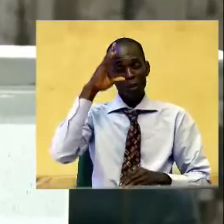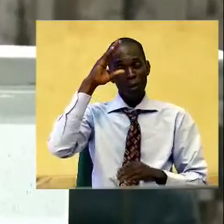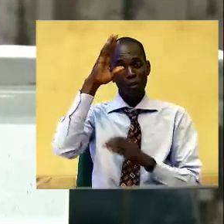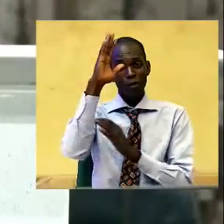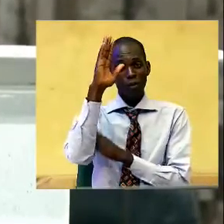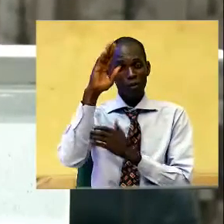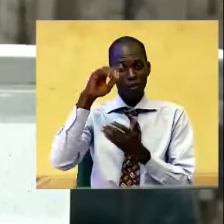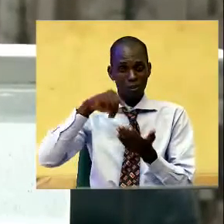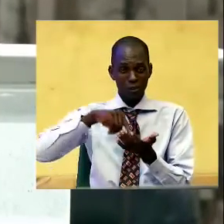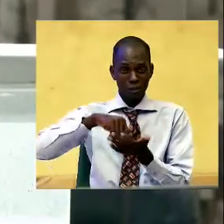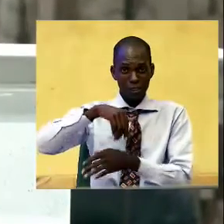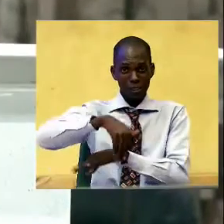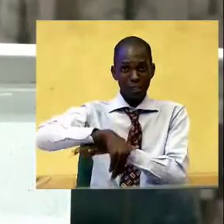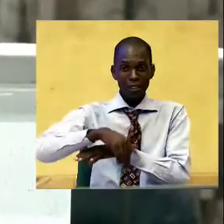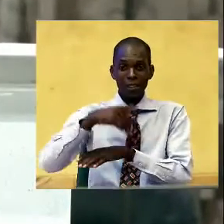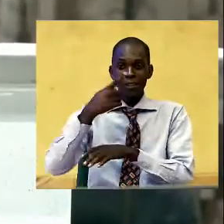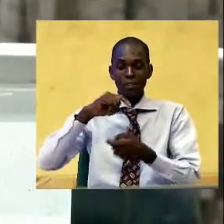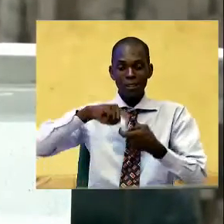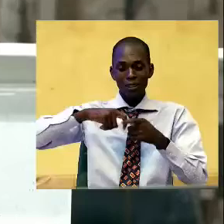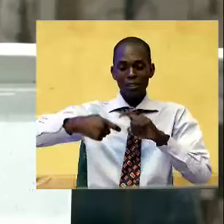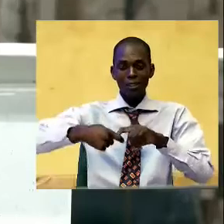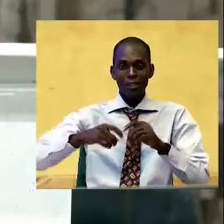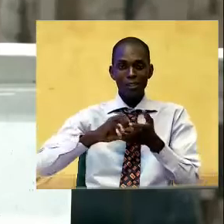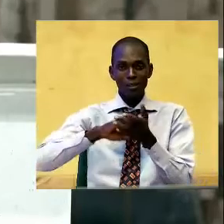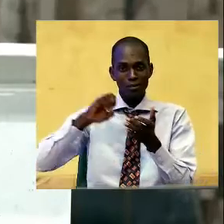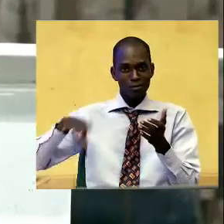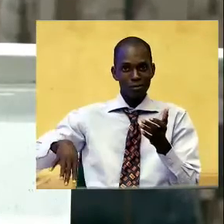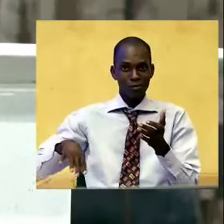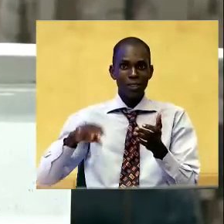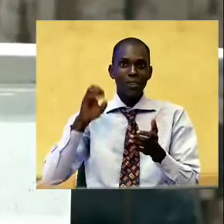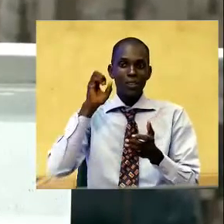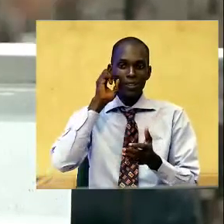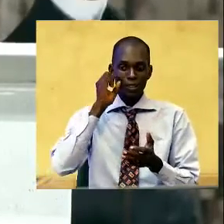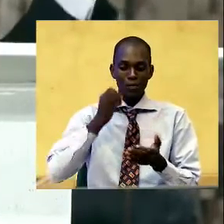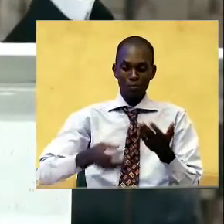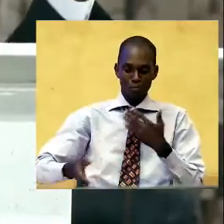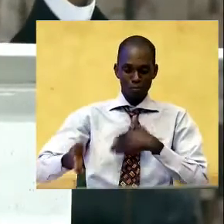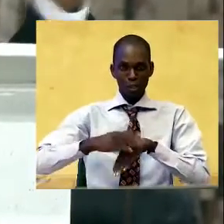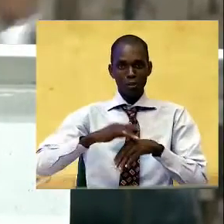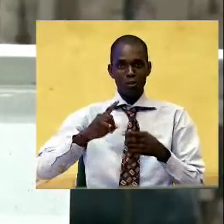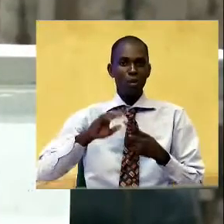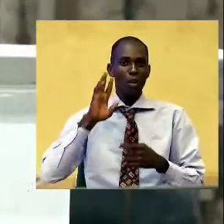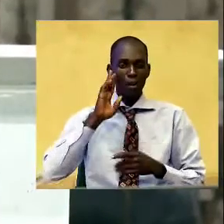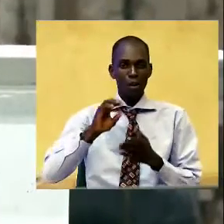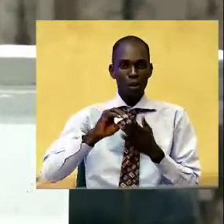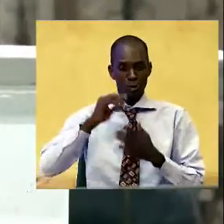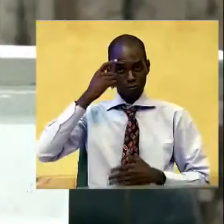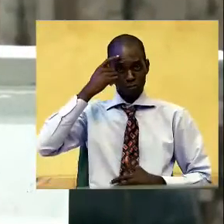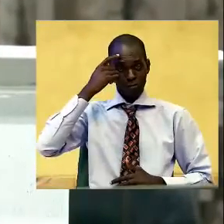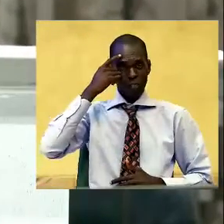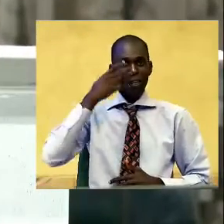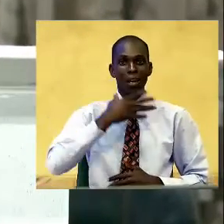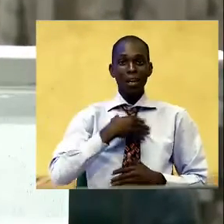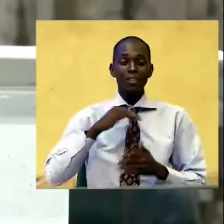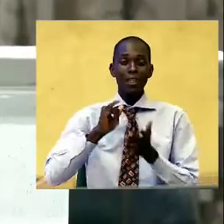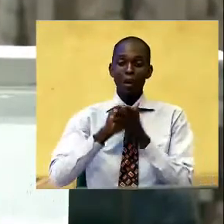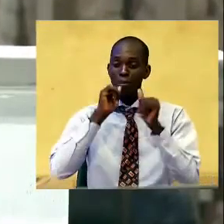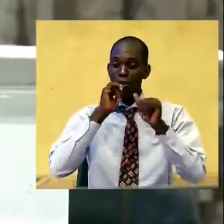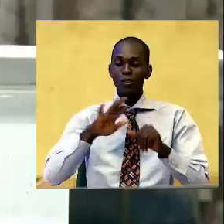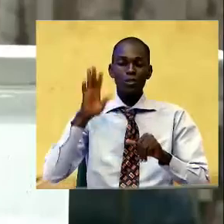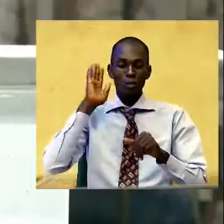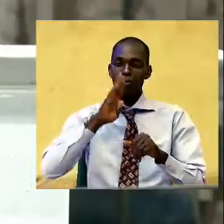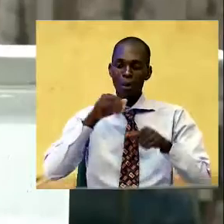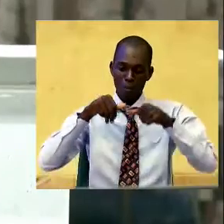But after the prayer of the man of God tonight, the chain was removed. She came to her